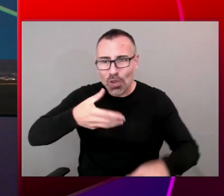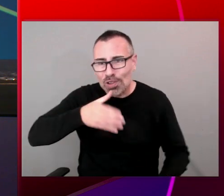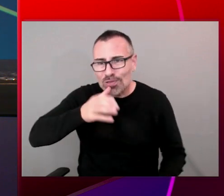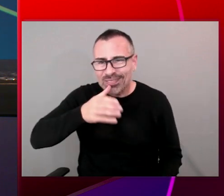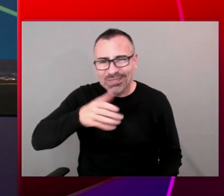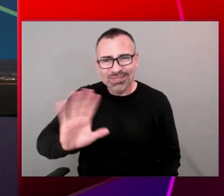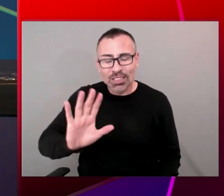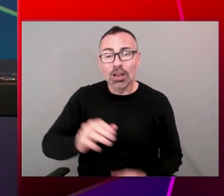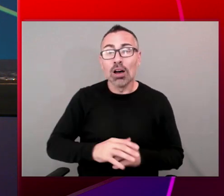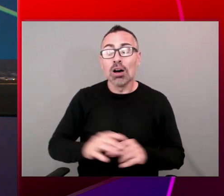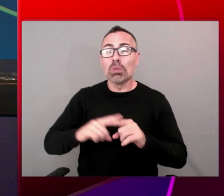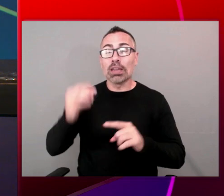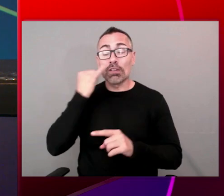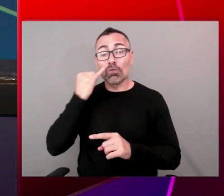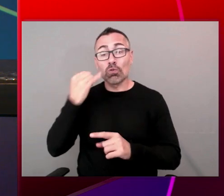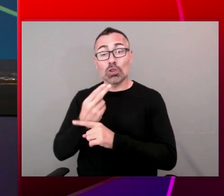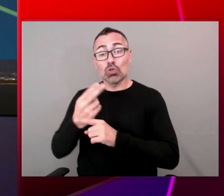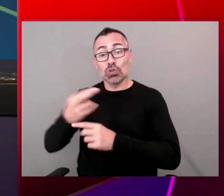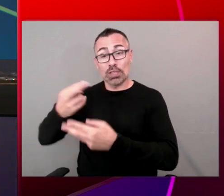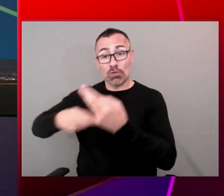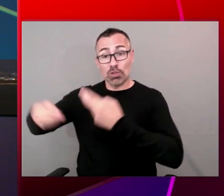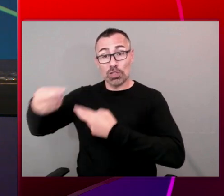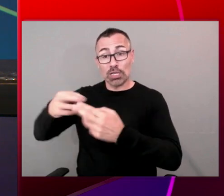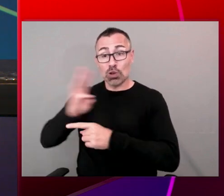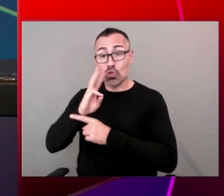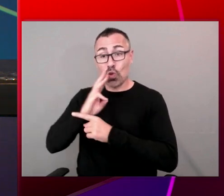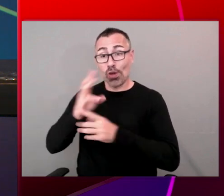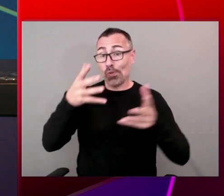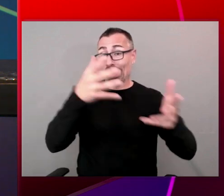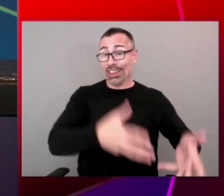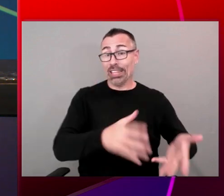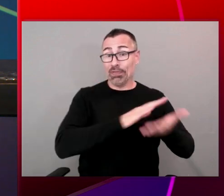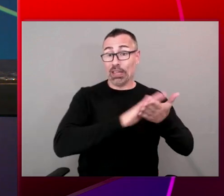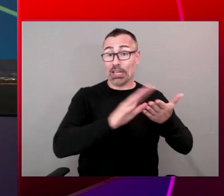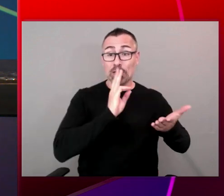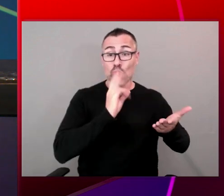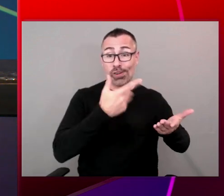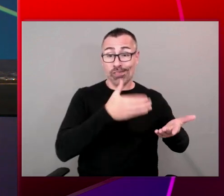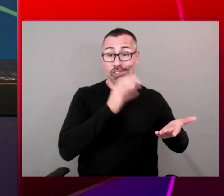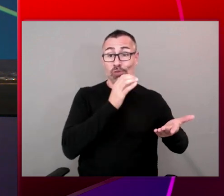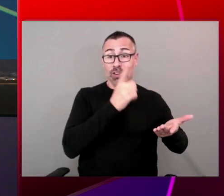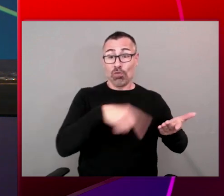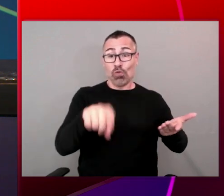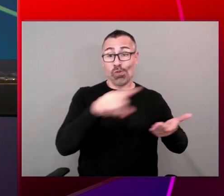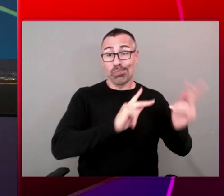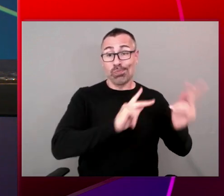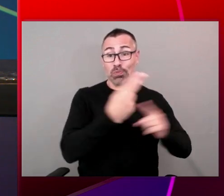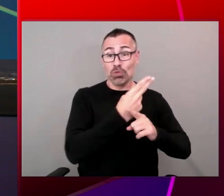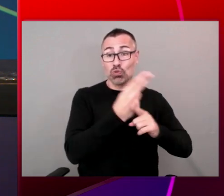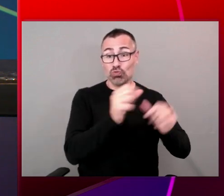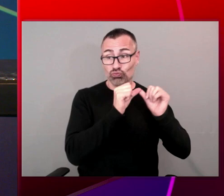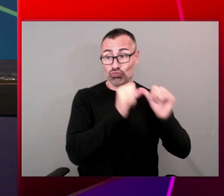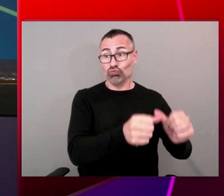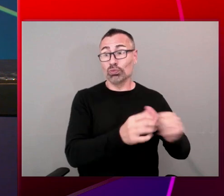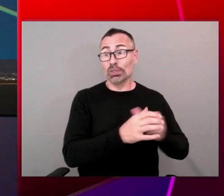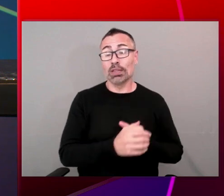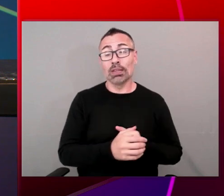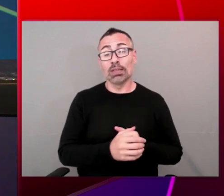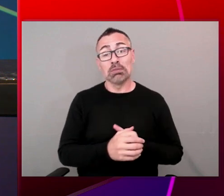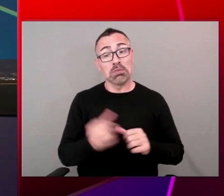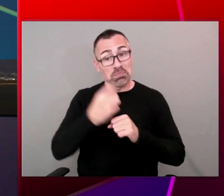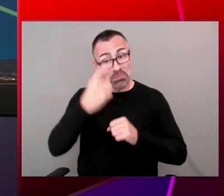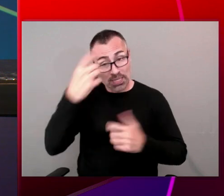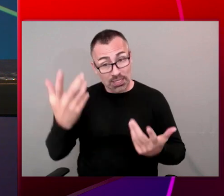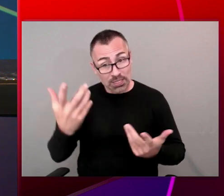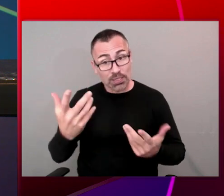that clean drinking water. We leave it for the rest of the community to use. That makes sense. So we're continuing to invest in that and try to bring more recycled water